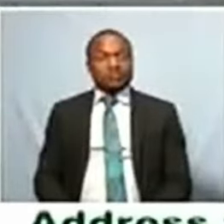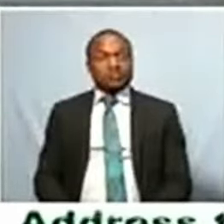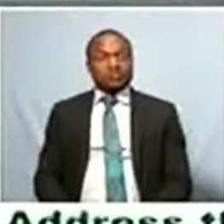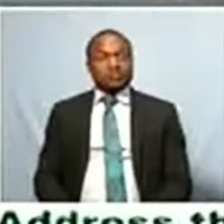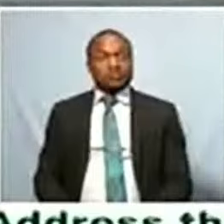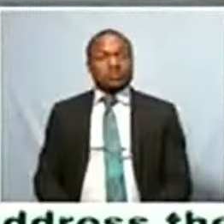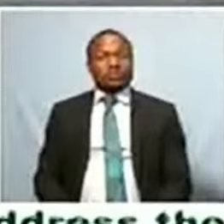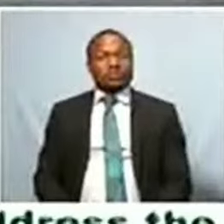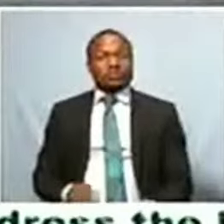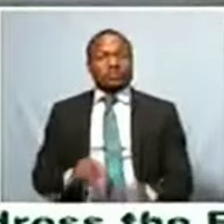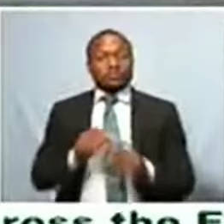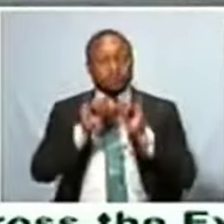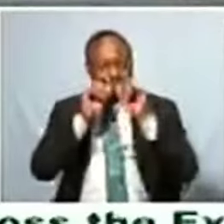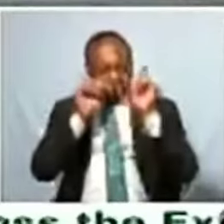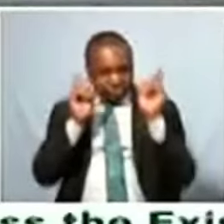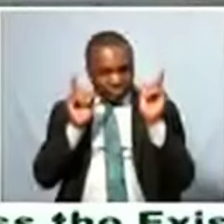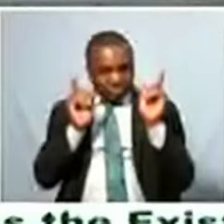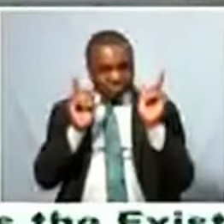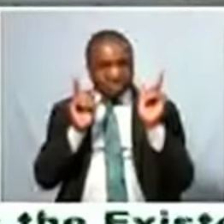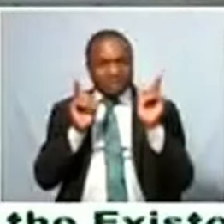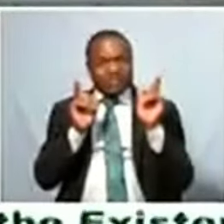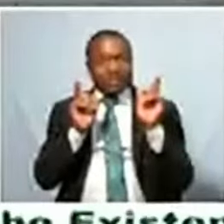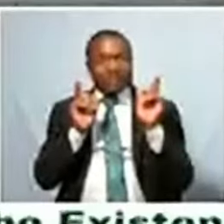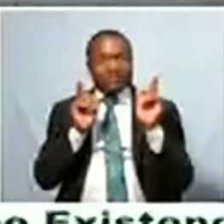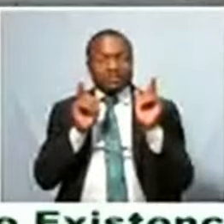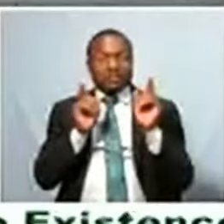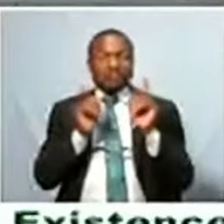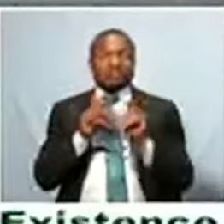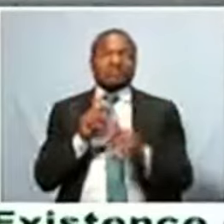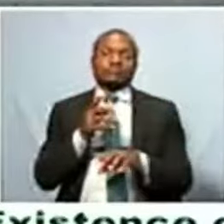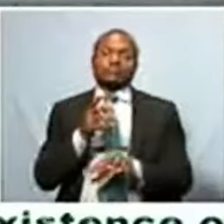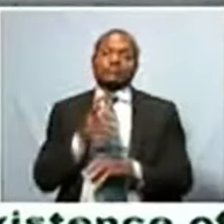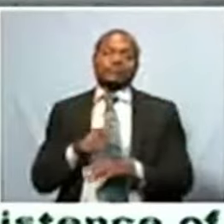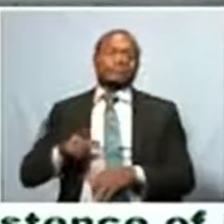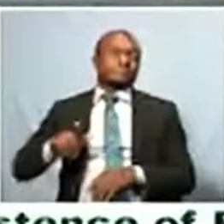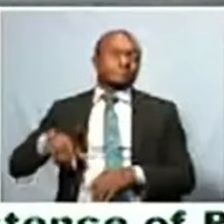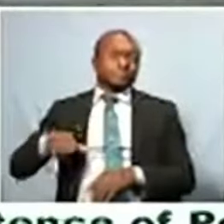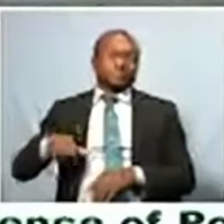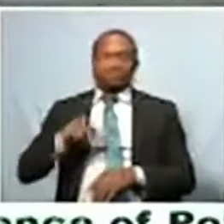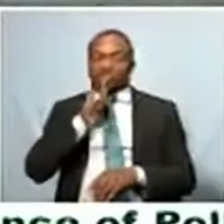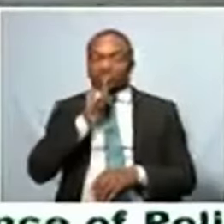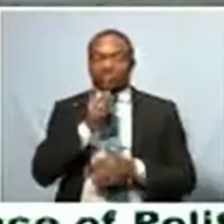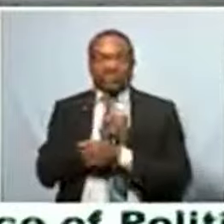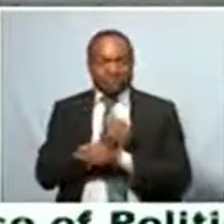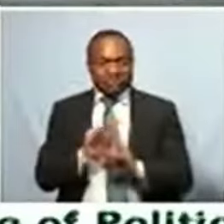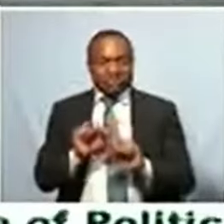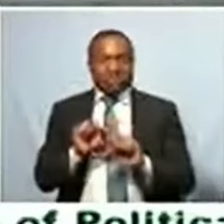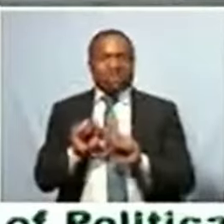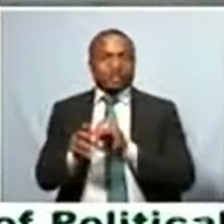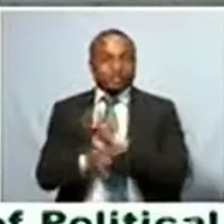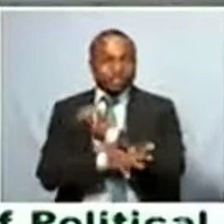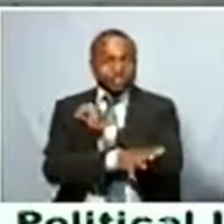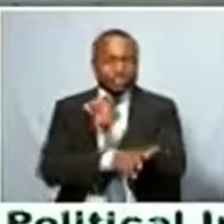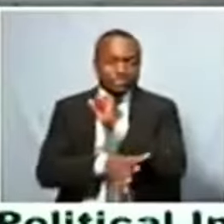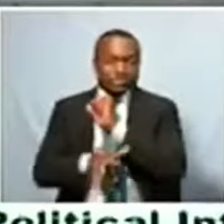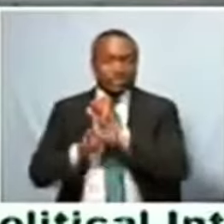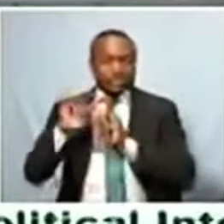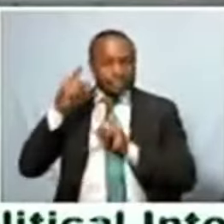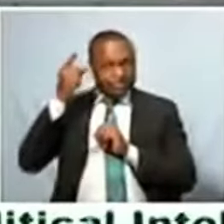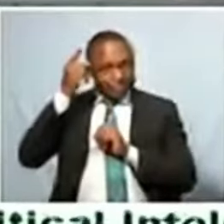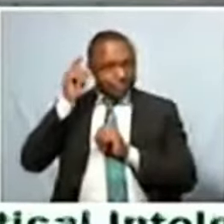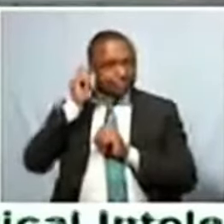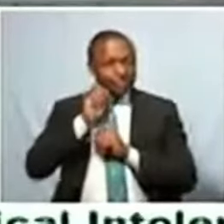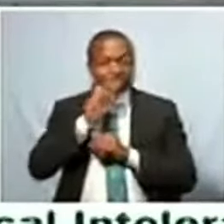it will be too late for us, because we have not dealt with the roots of political intolerance.